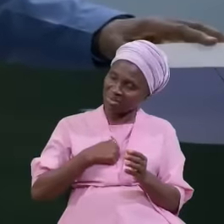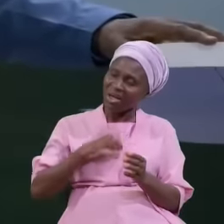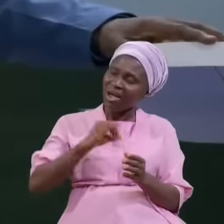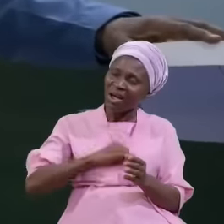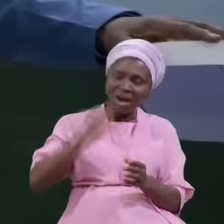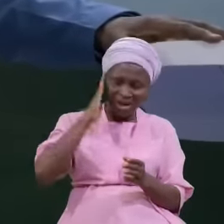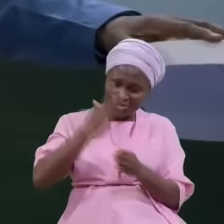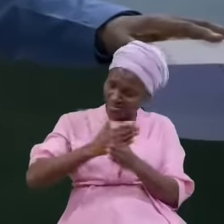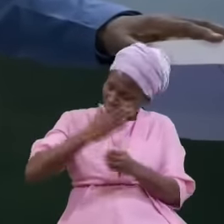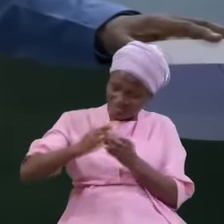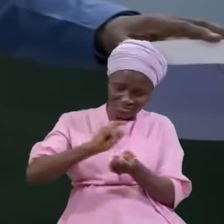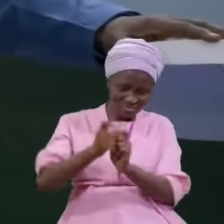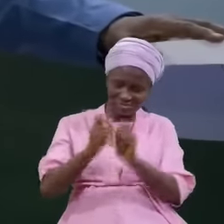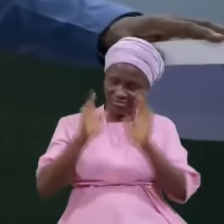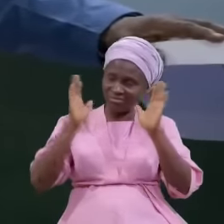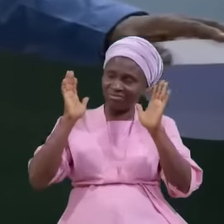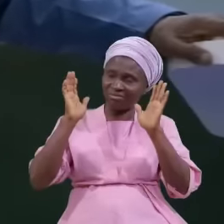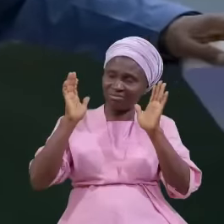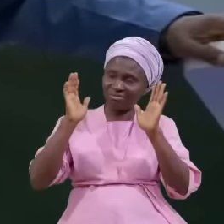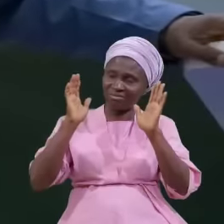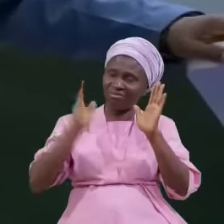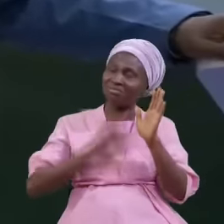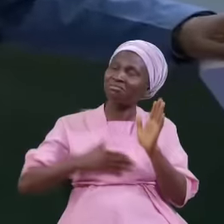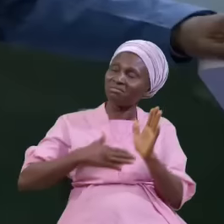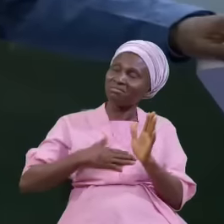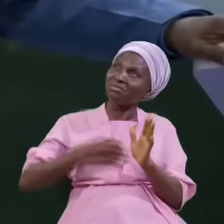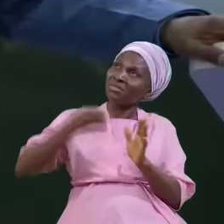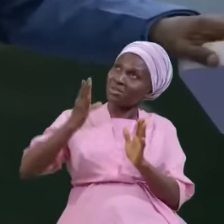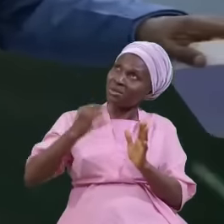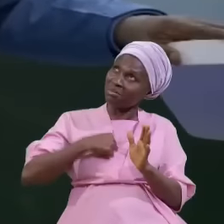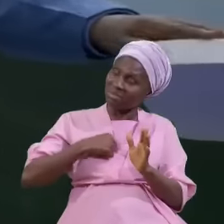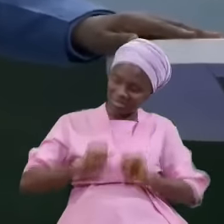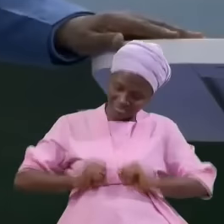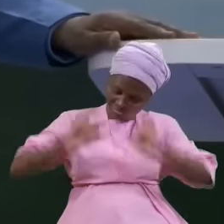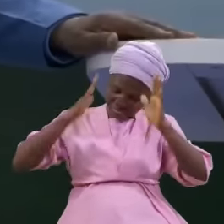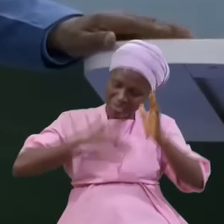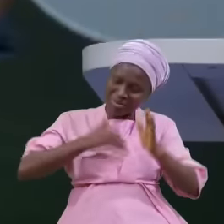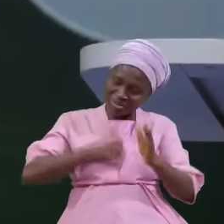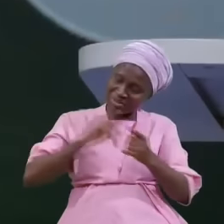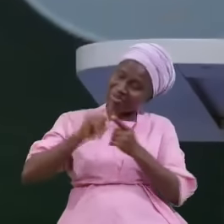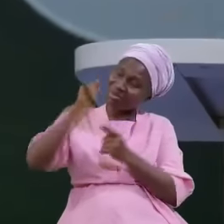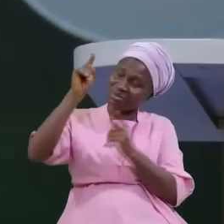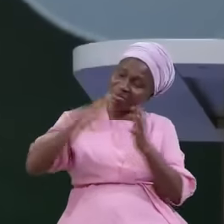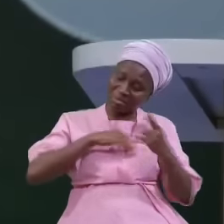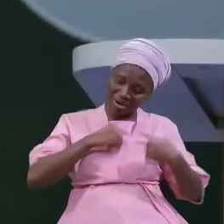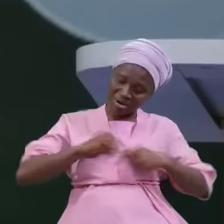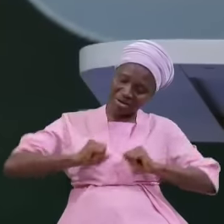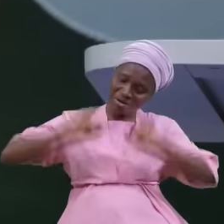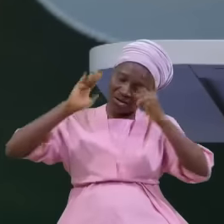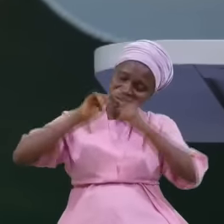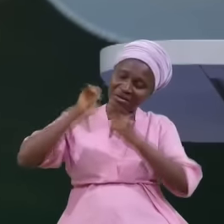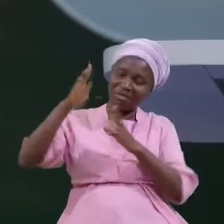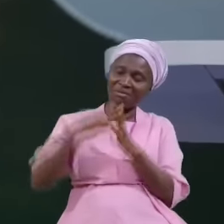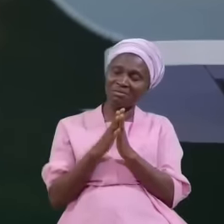around. Give myself completely unto you." Whether we use